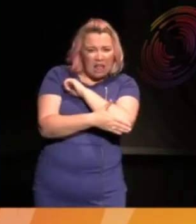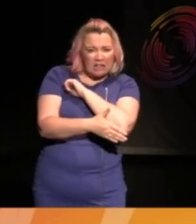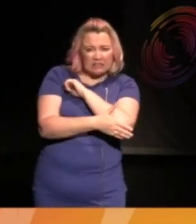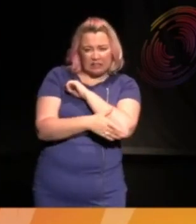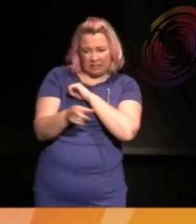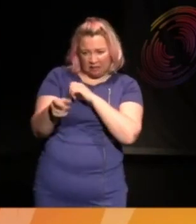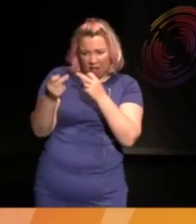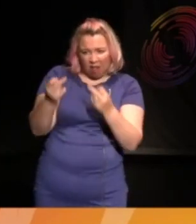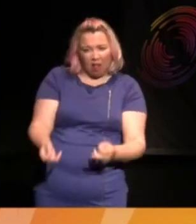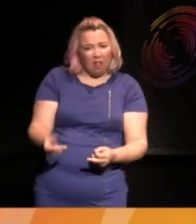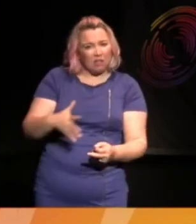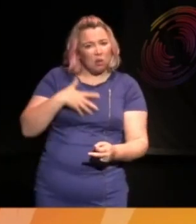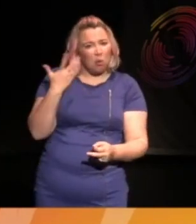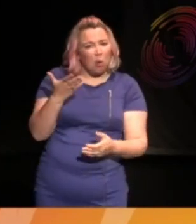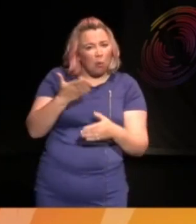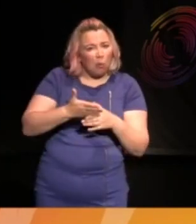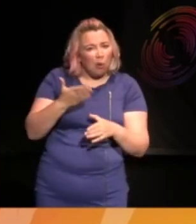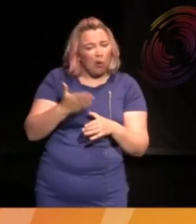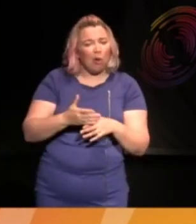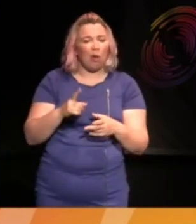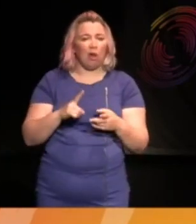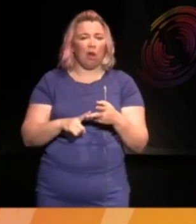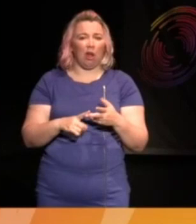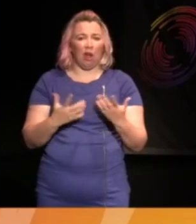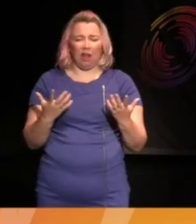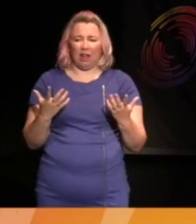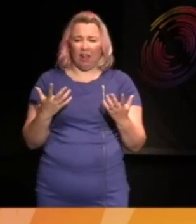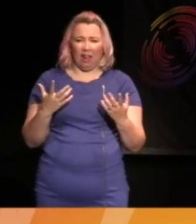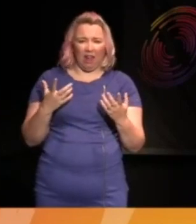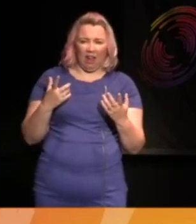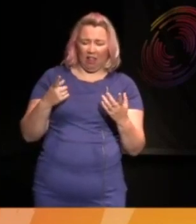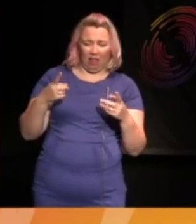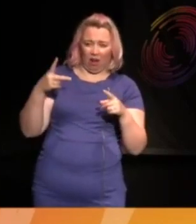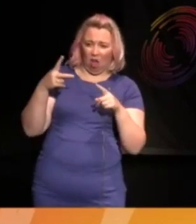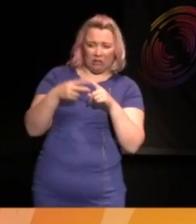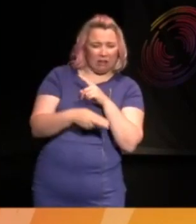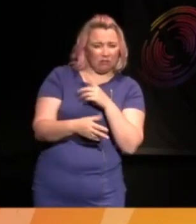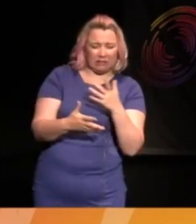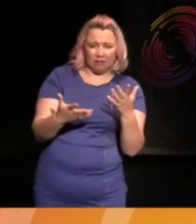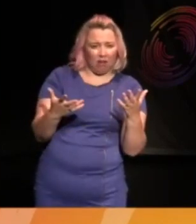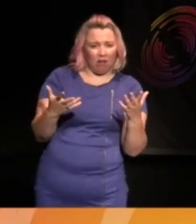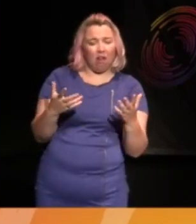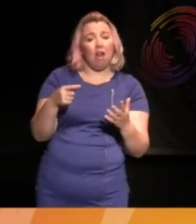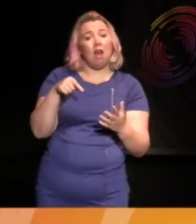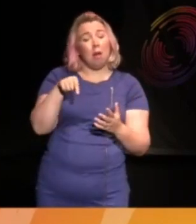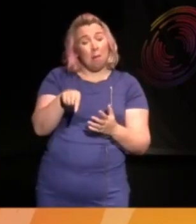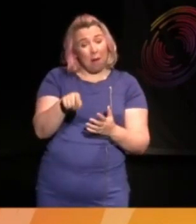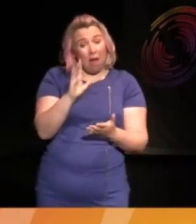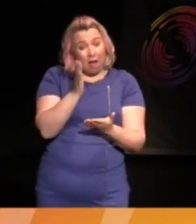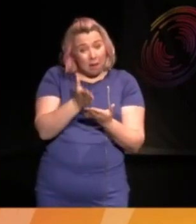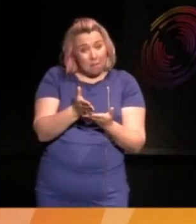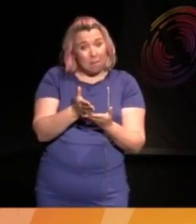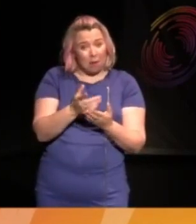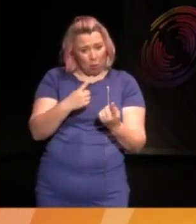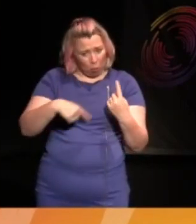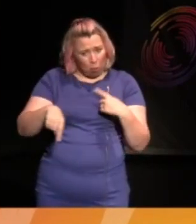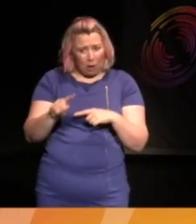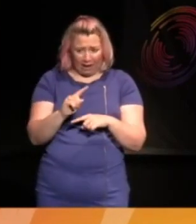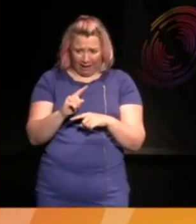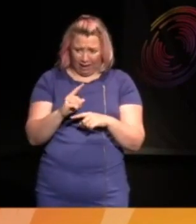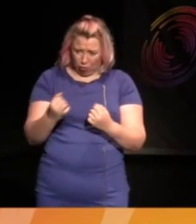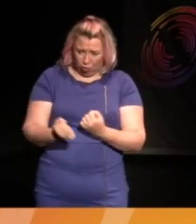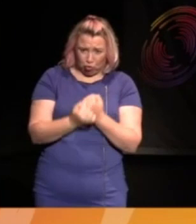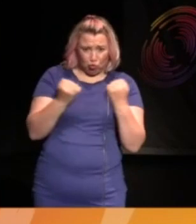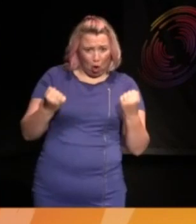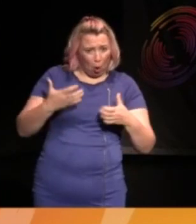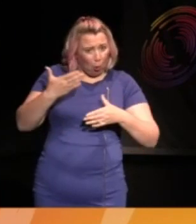work, and that we need austerity. But actually, the data is that this country has a really strong work ethic.